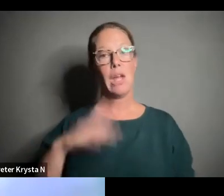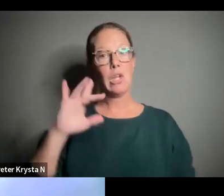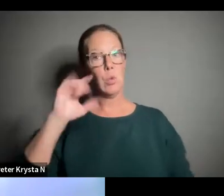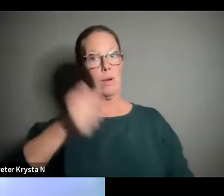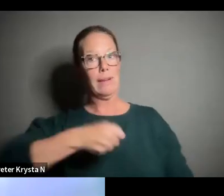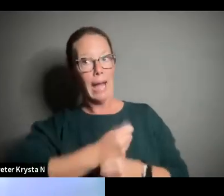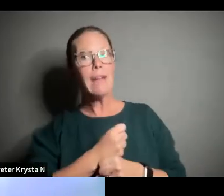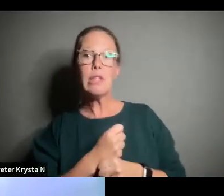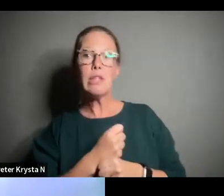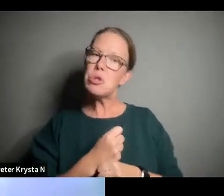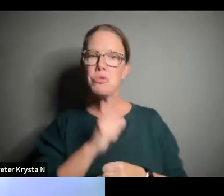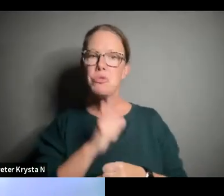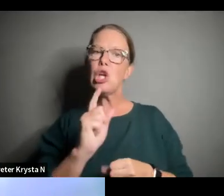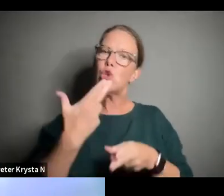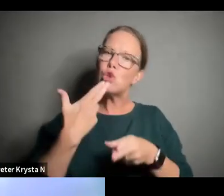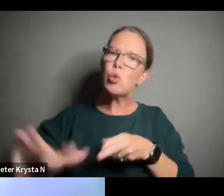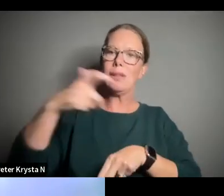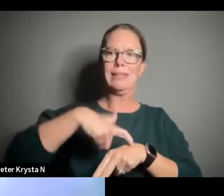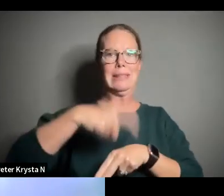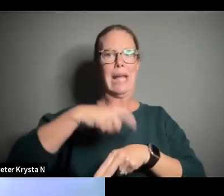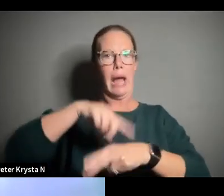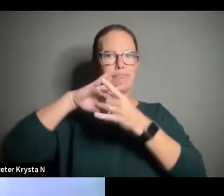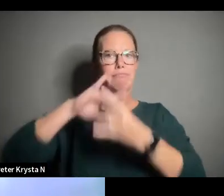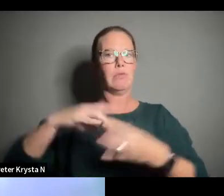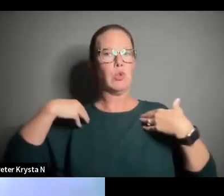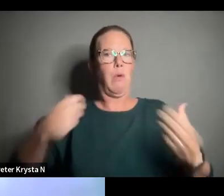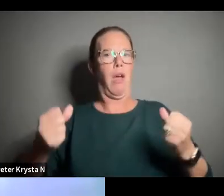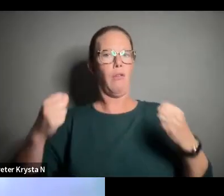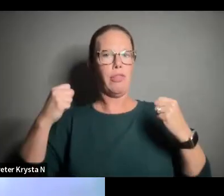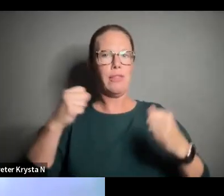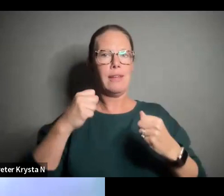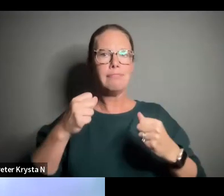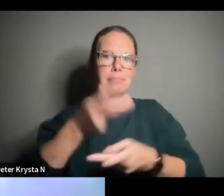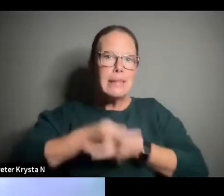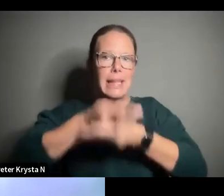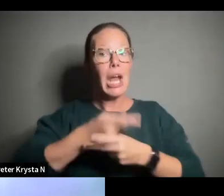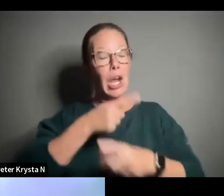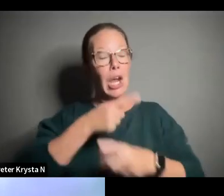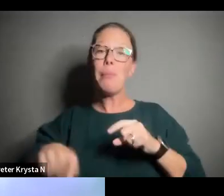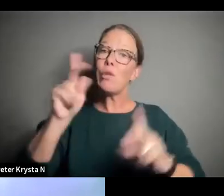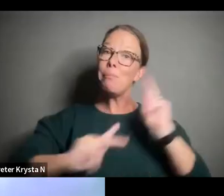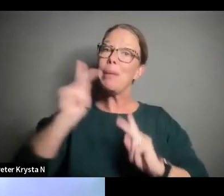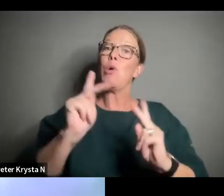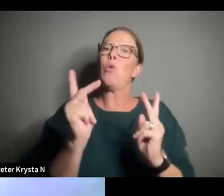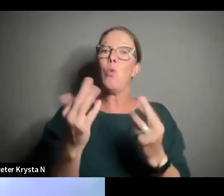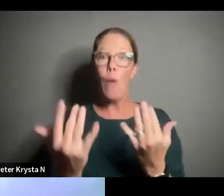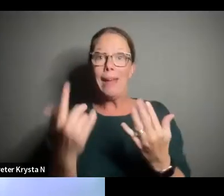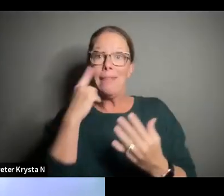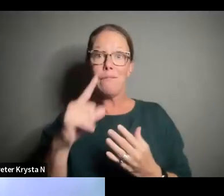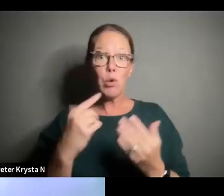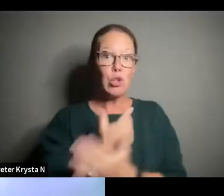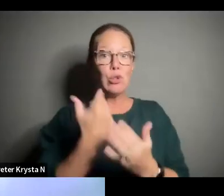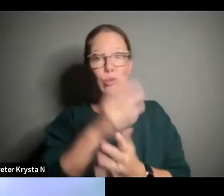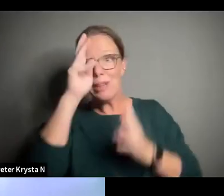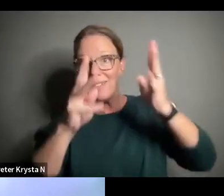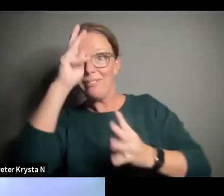a short amount of time in healthcare, but a long time for people who are waiting for these innovations. But still, the innovation